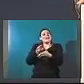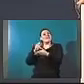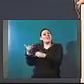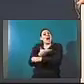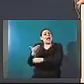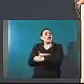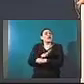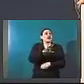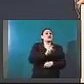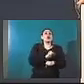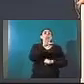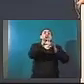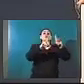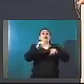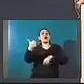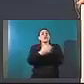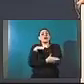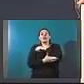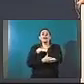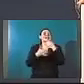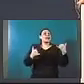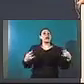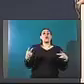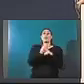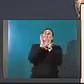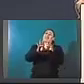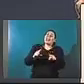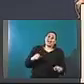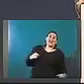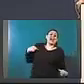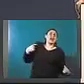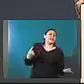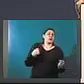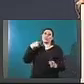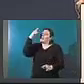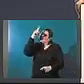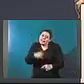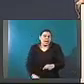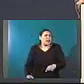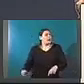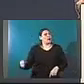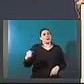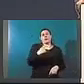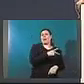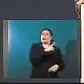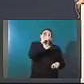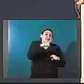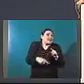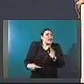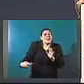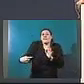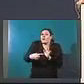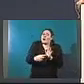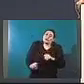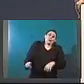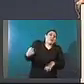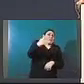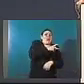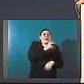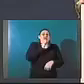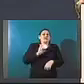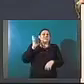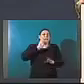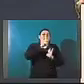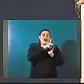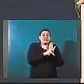sent overseas, and now more than ever, we cannot go back. We can't afford to go back to the policies